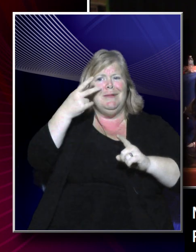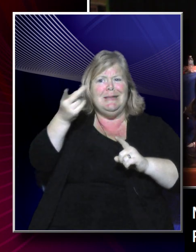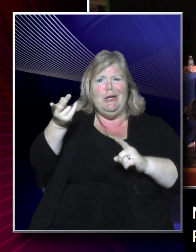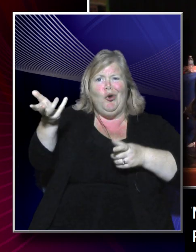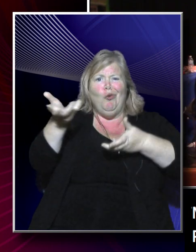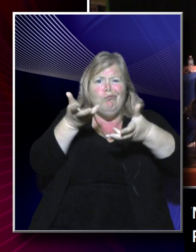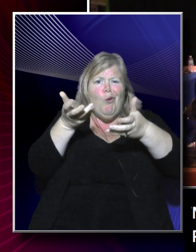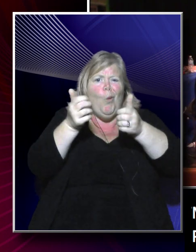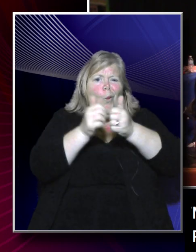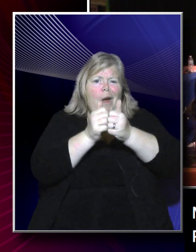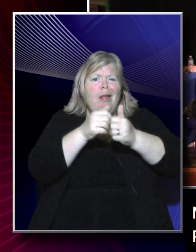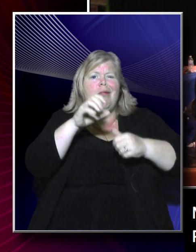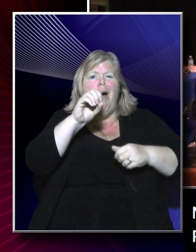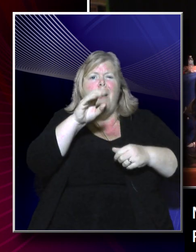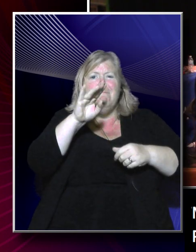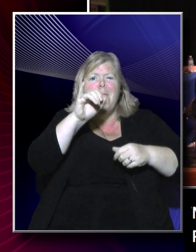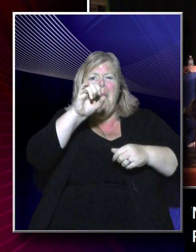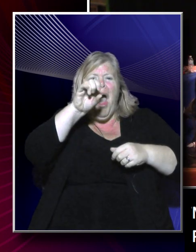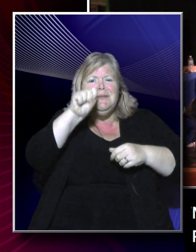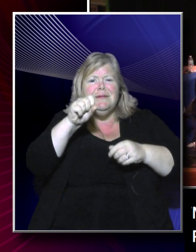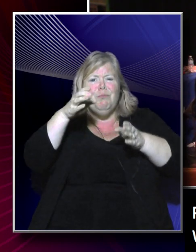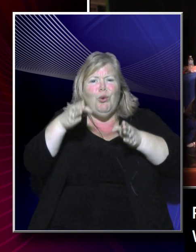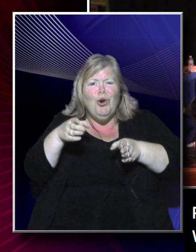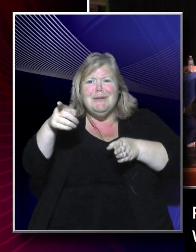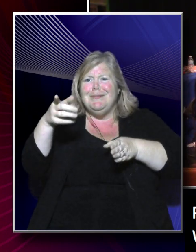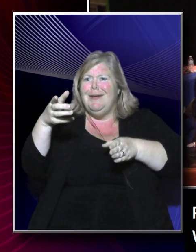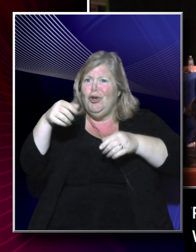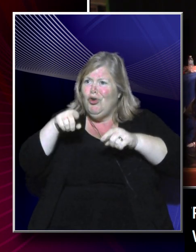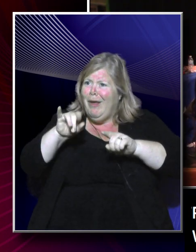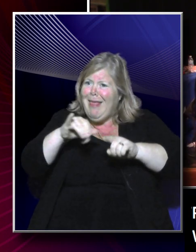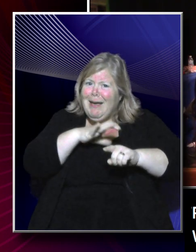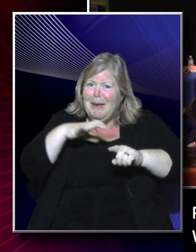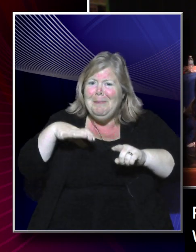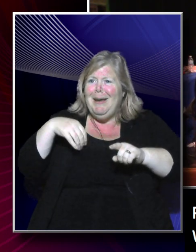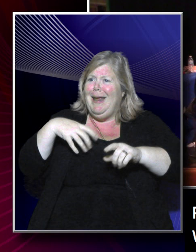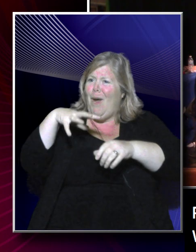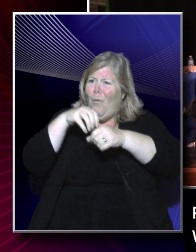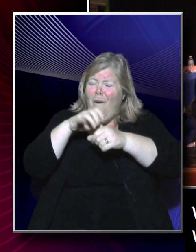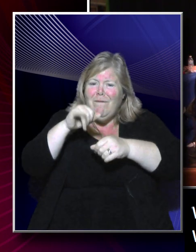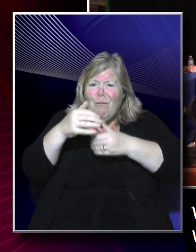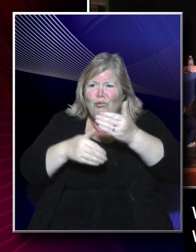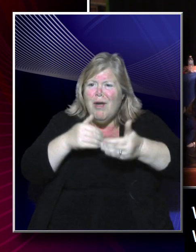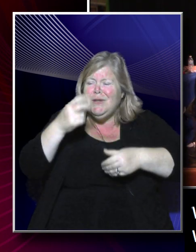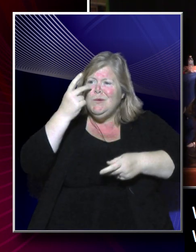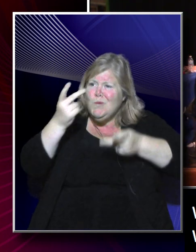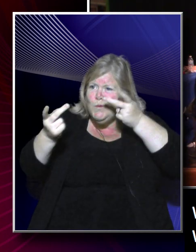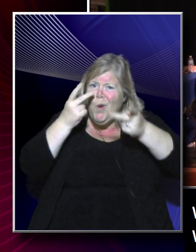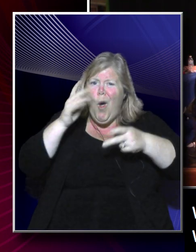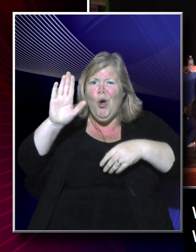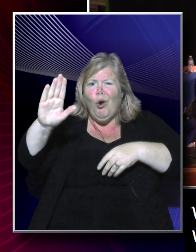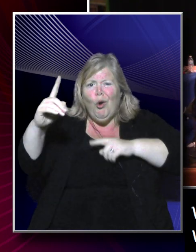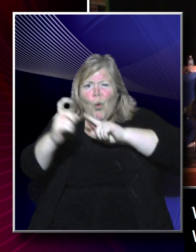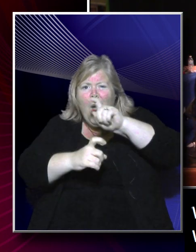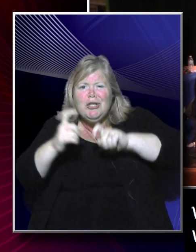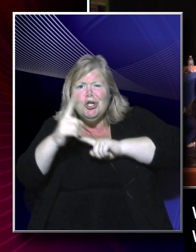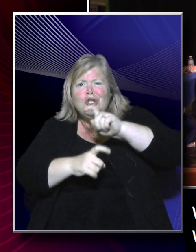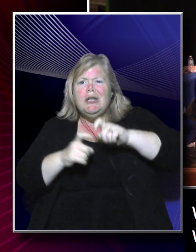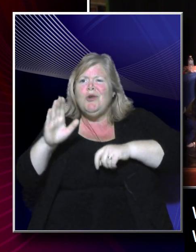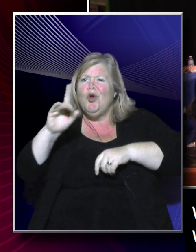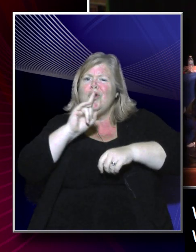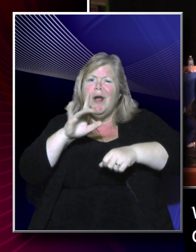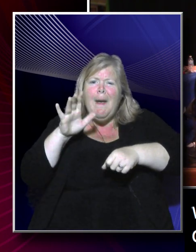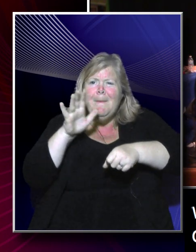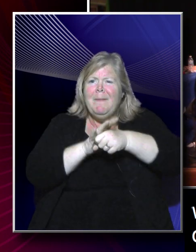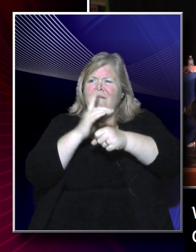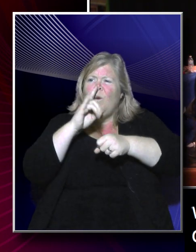the Ombudsperson on that committee. I sat with her during that process, so I saw the kinds of questions that she asked and her commitment to